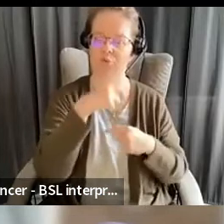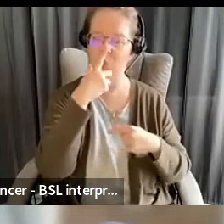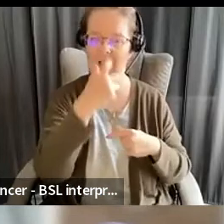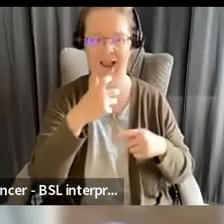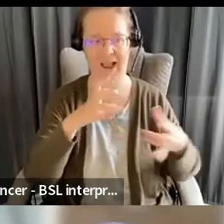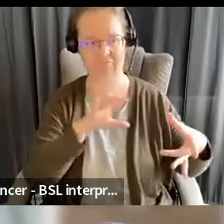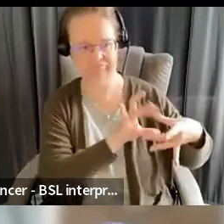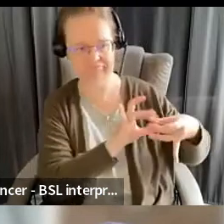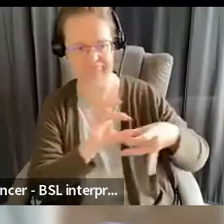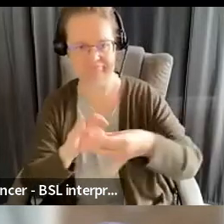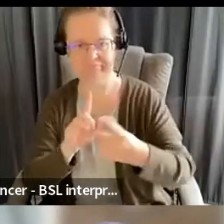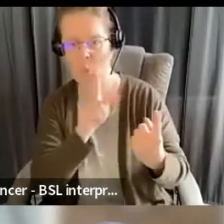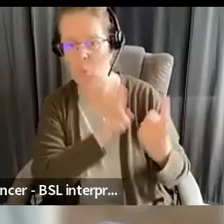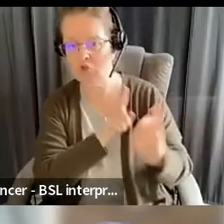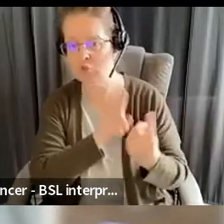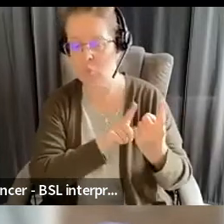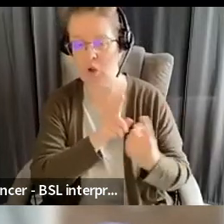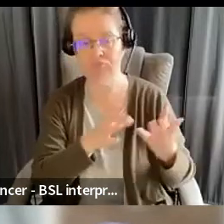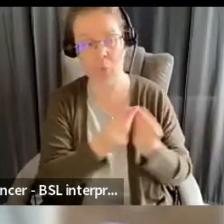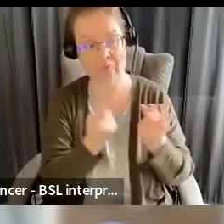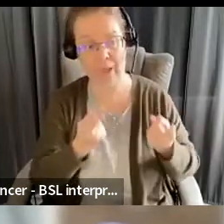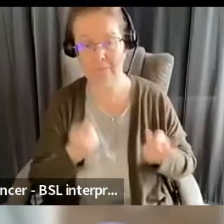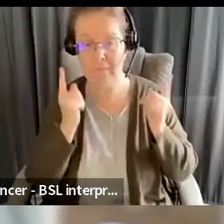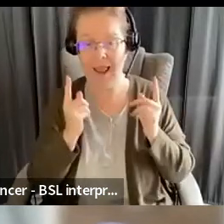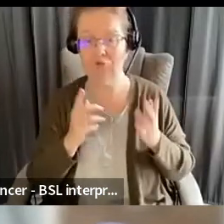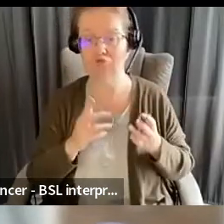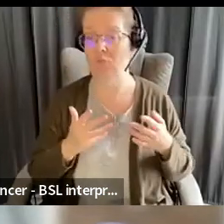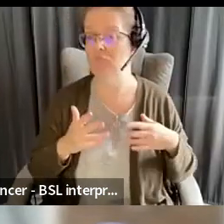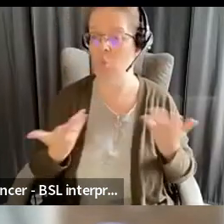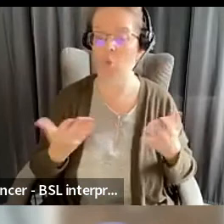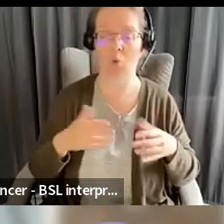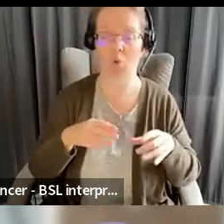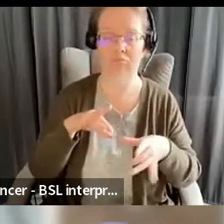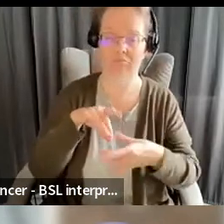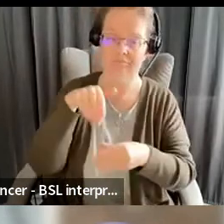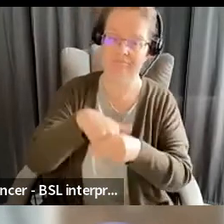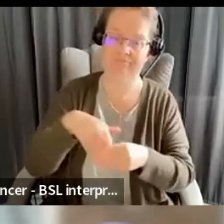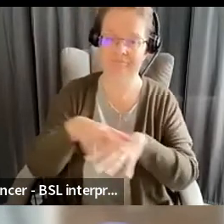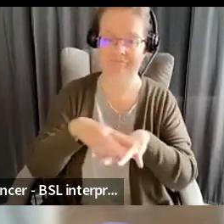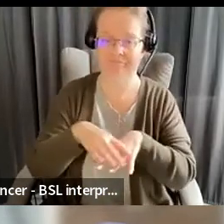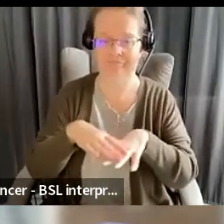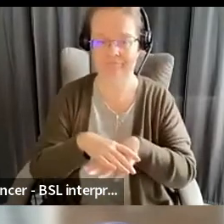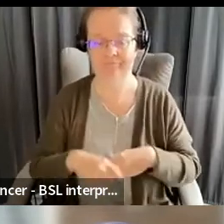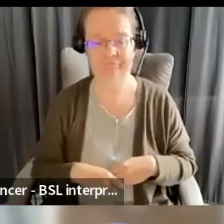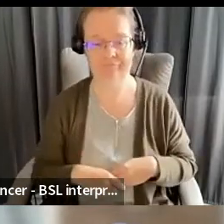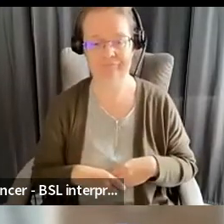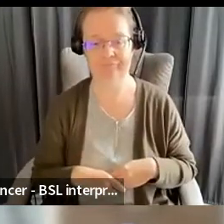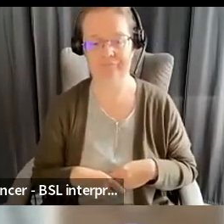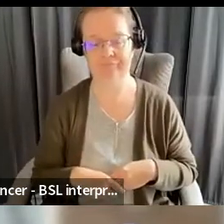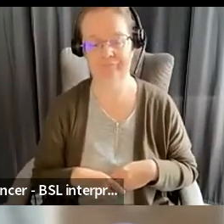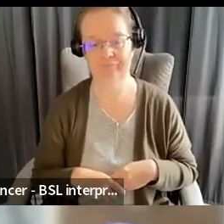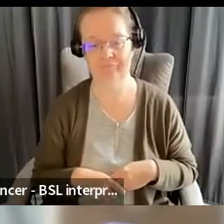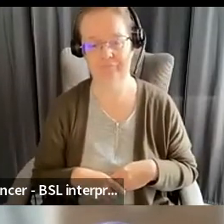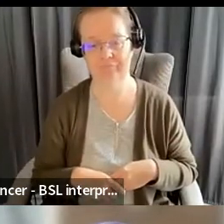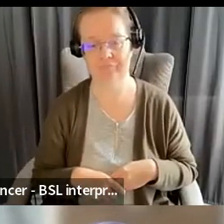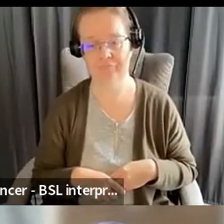out either on a one-to-one basis with their manager. And I was going to chat a wee bit about that later on, but yeah,